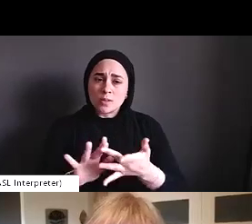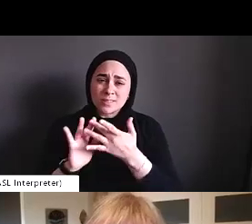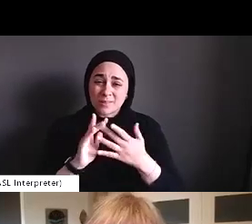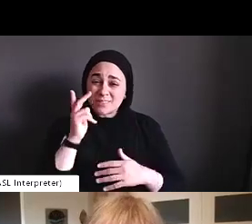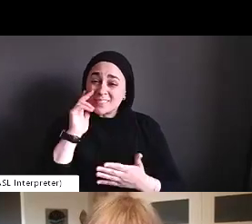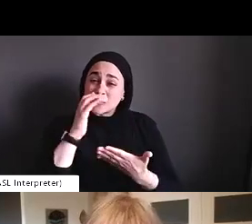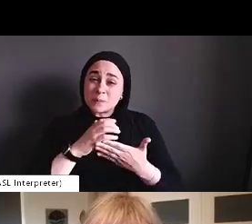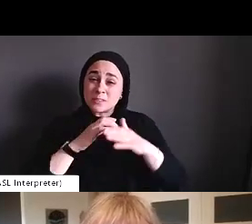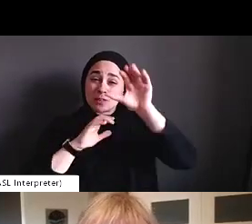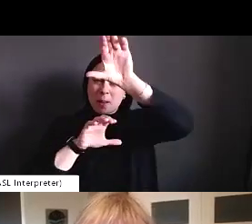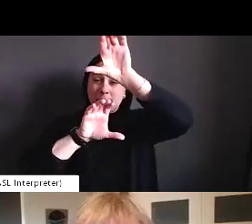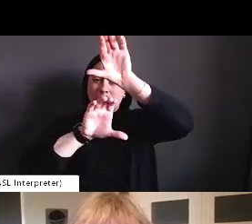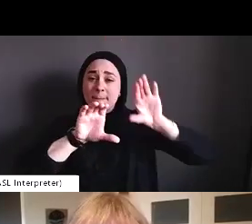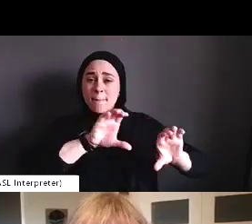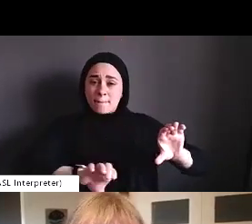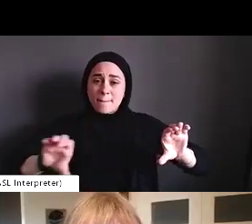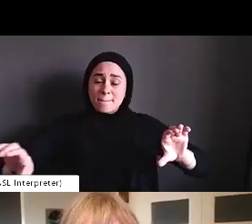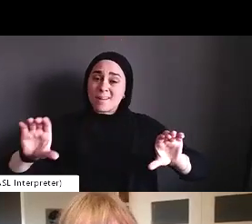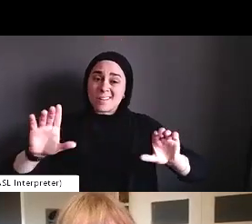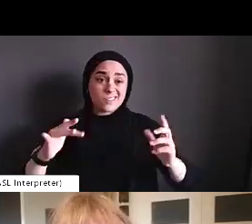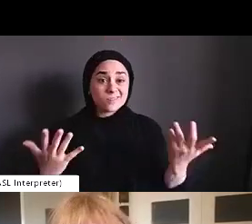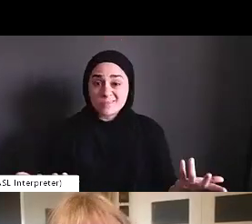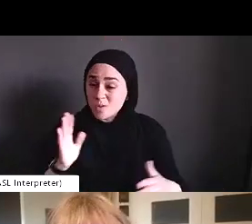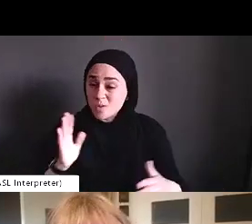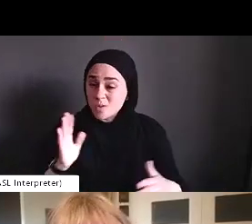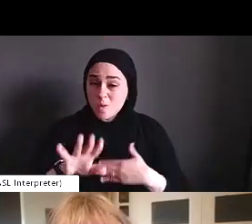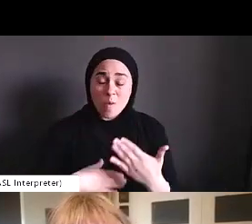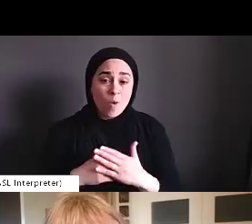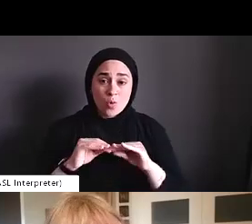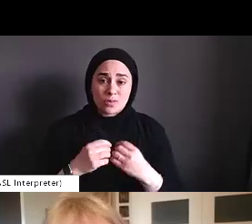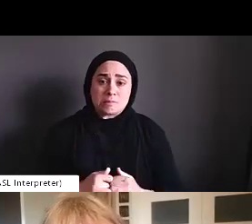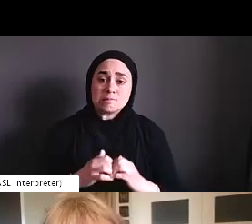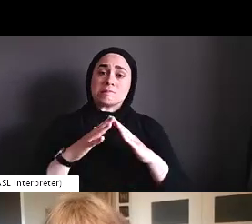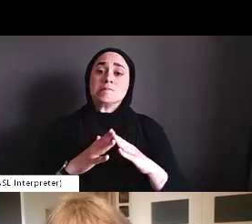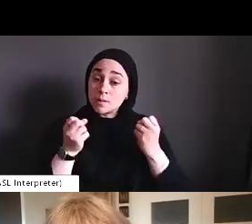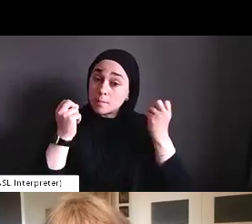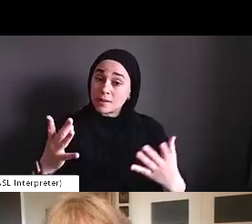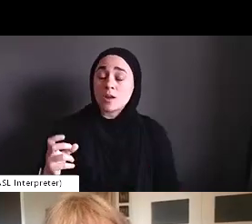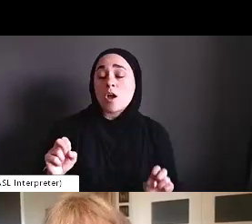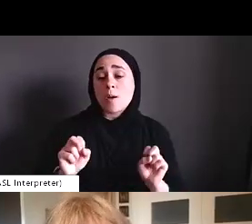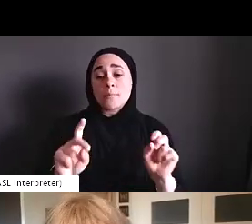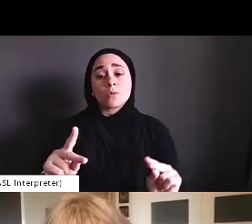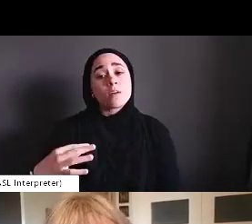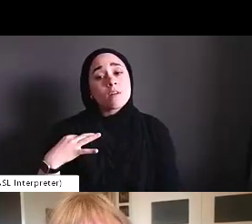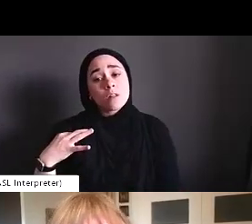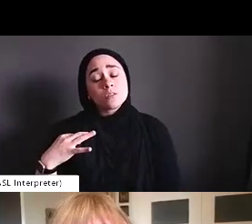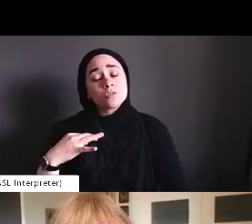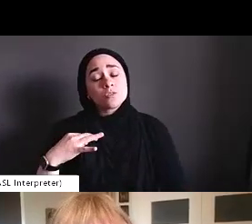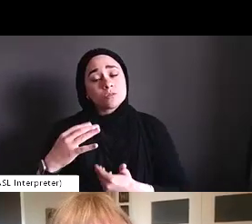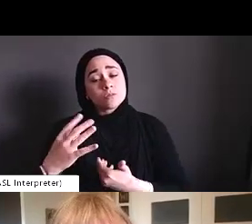all grassroots work. There's lots of, opportunity for volunteers to come in and, be part of